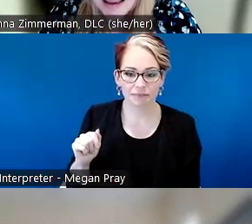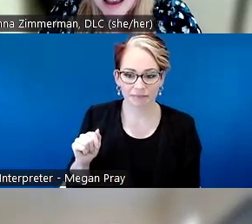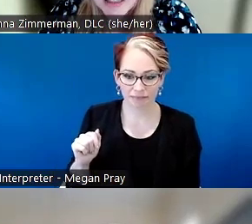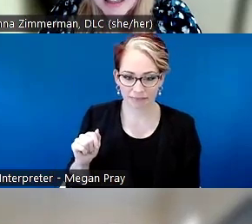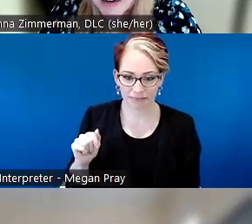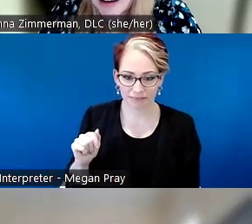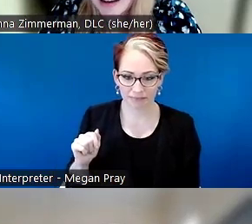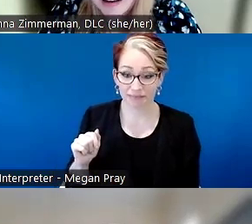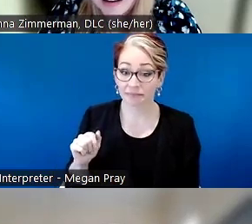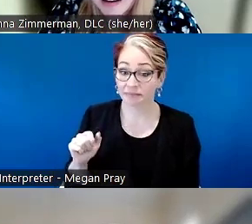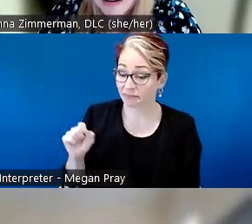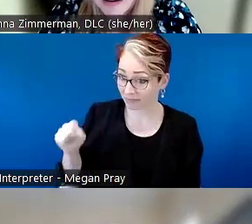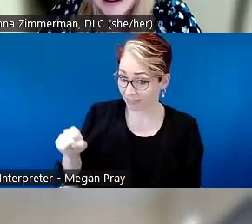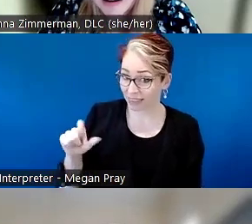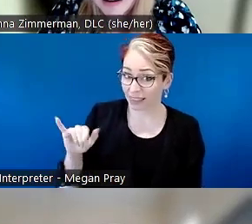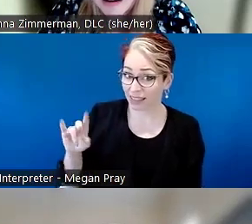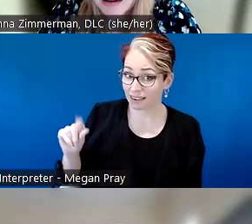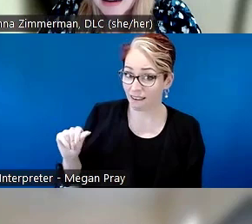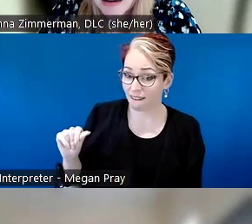Yes, Linda.